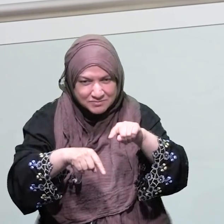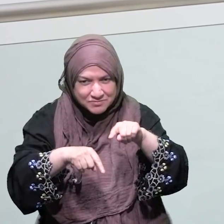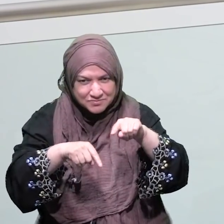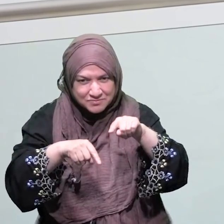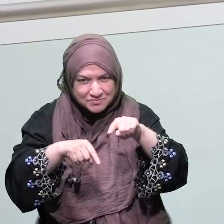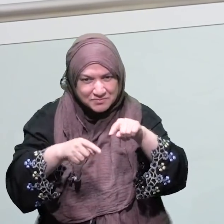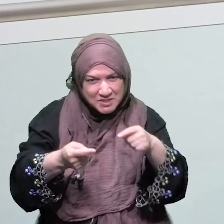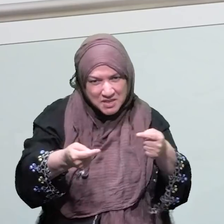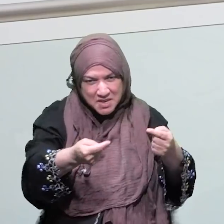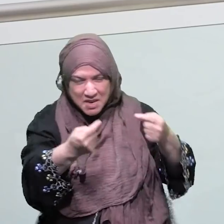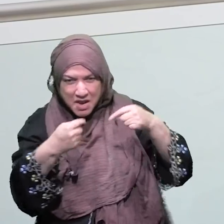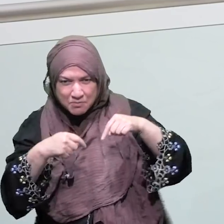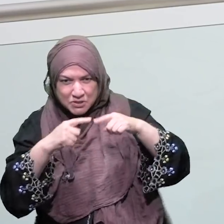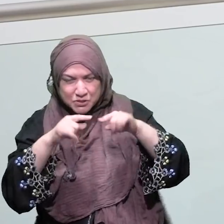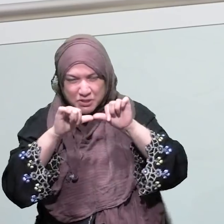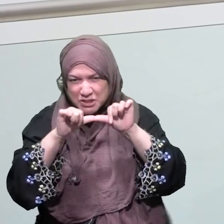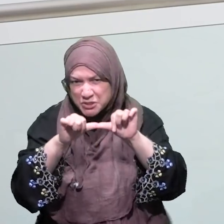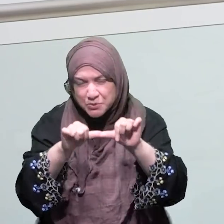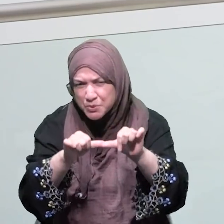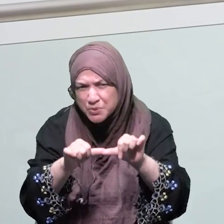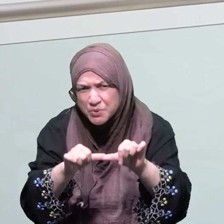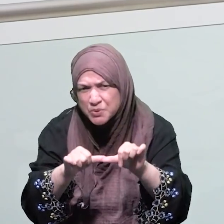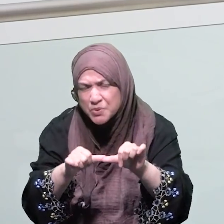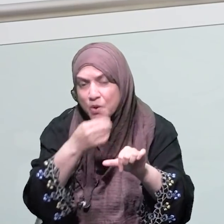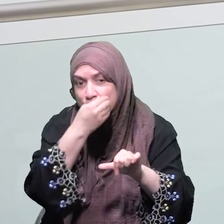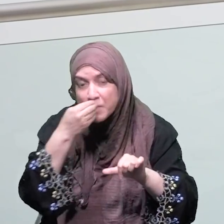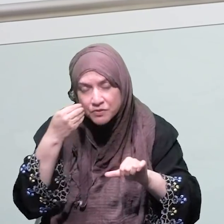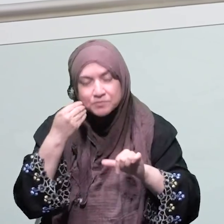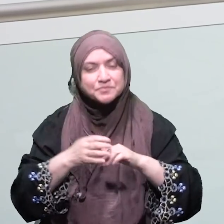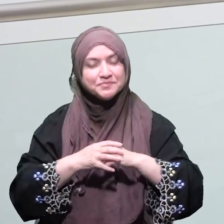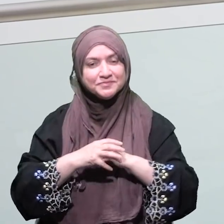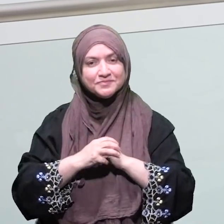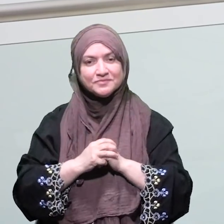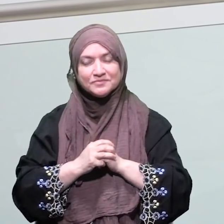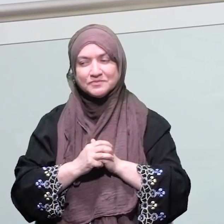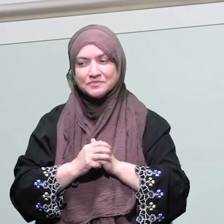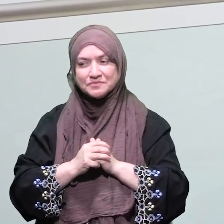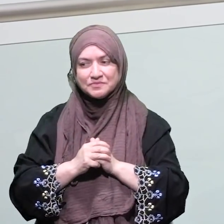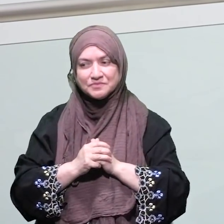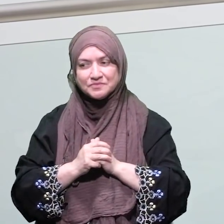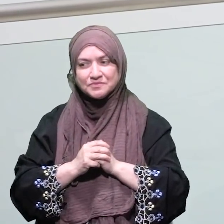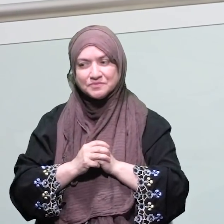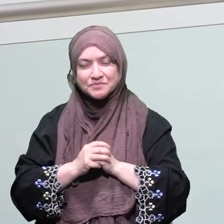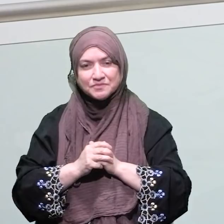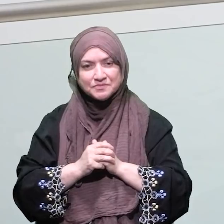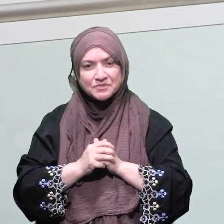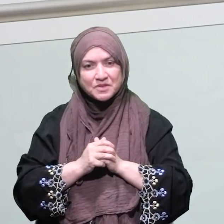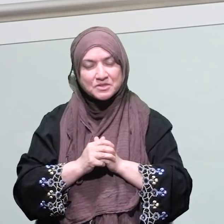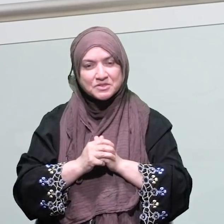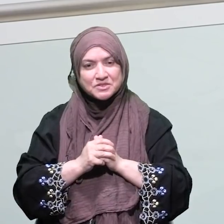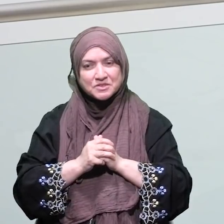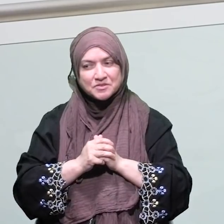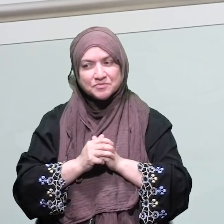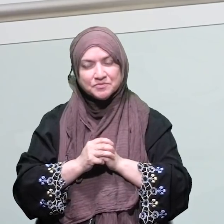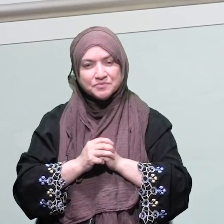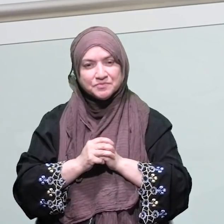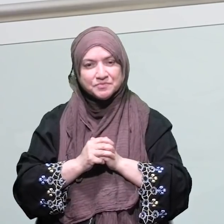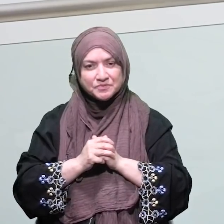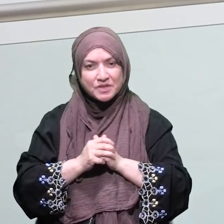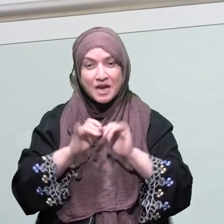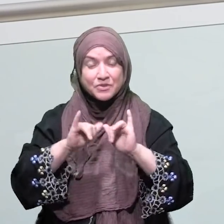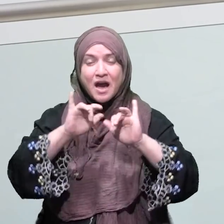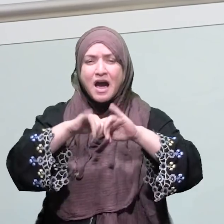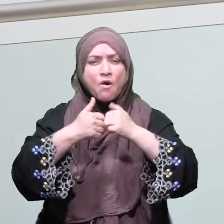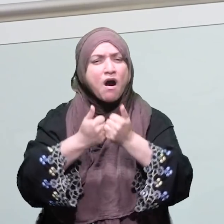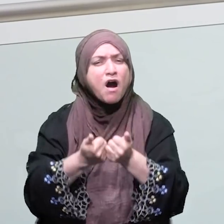and you know that you're about to be put in chains. How hard are you going to be working in the 10 days or 2